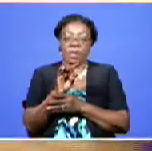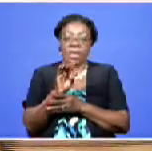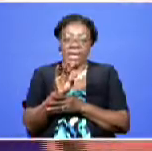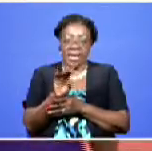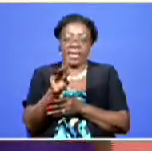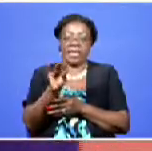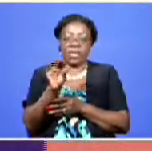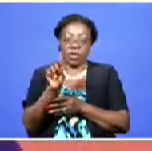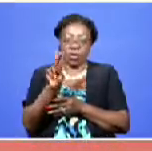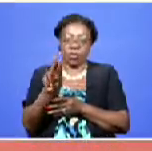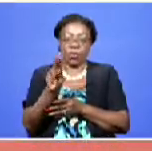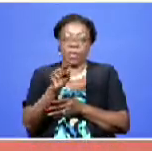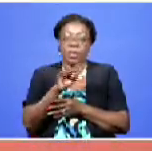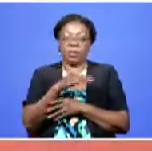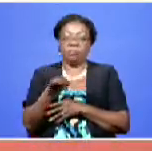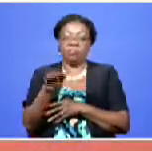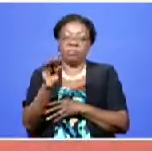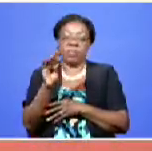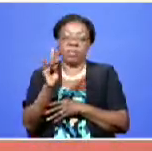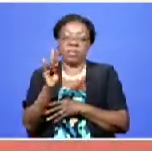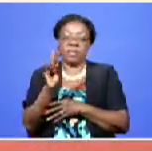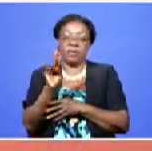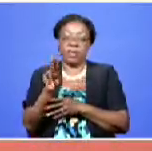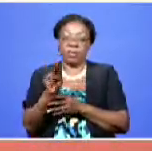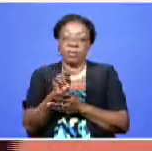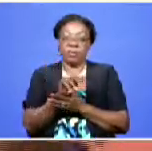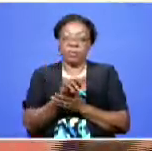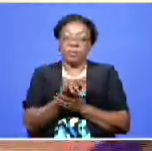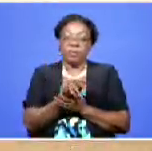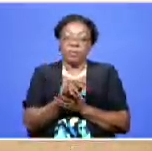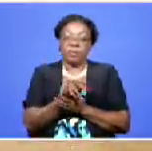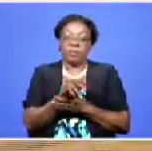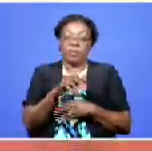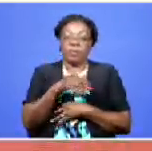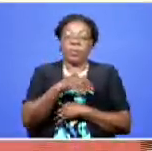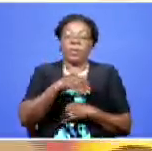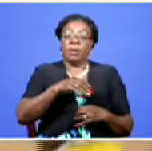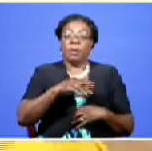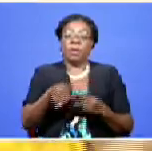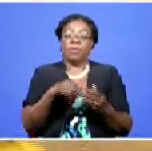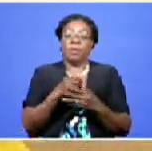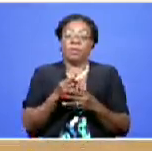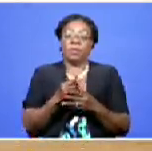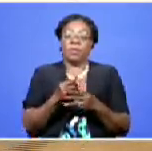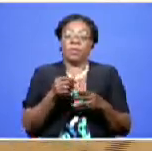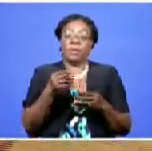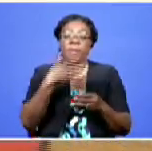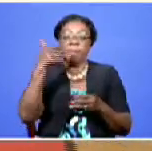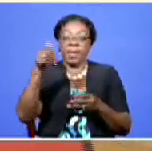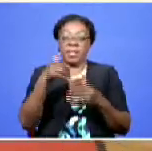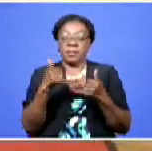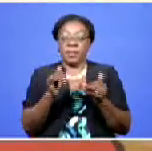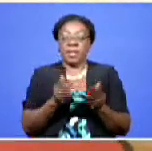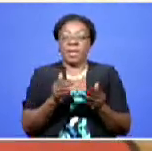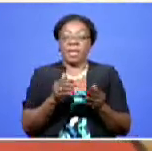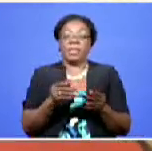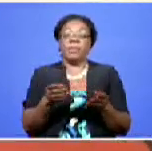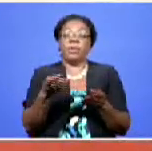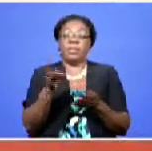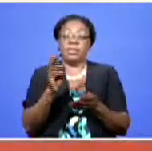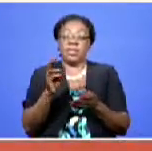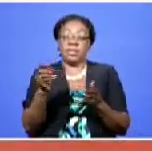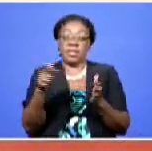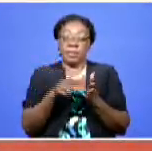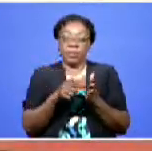Jason Cambridge adding 16 points and 10 rebounds. Theo Ferguson also with 16 points, while Tyrone Sands Jr. followed with 10.